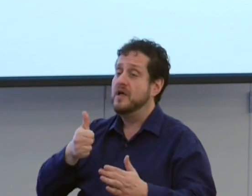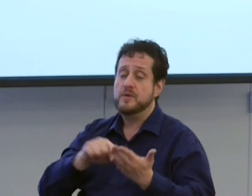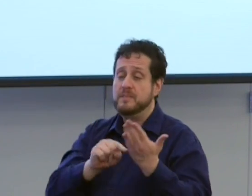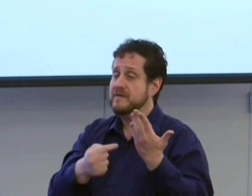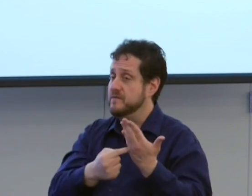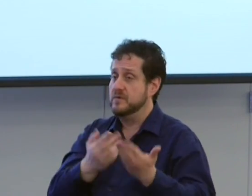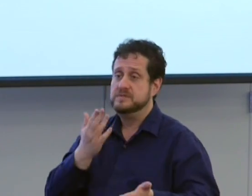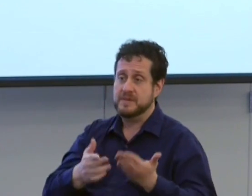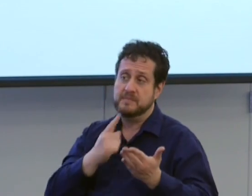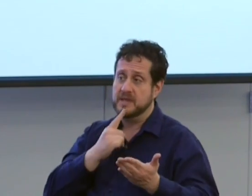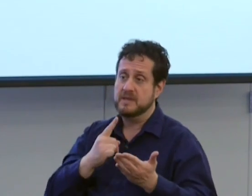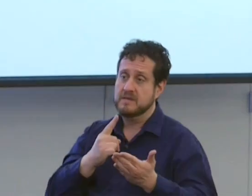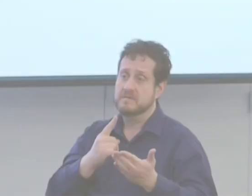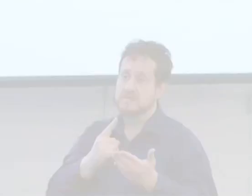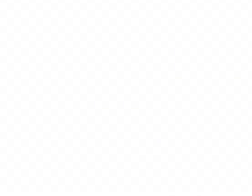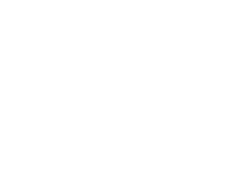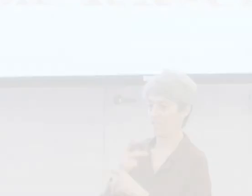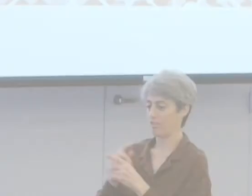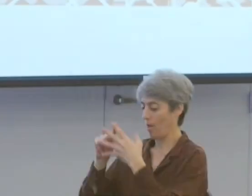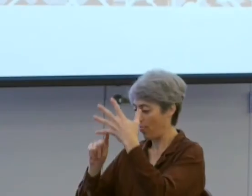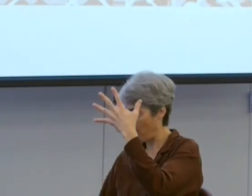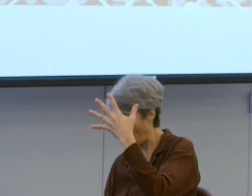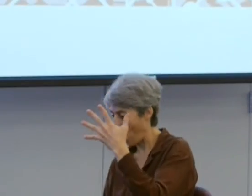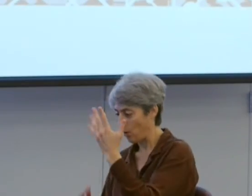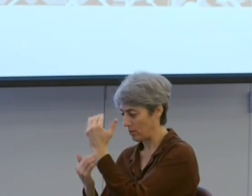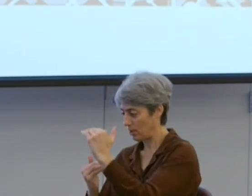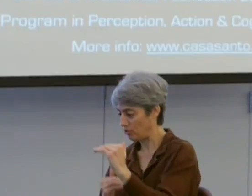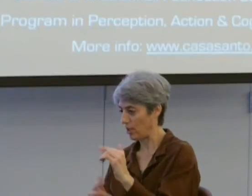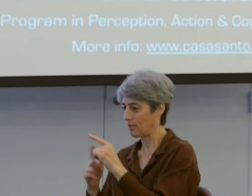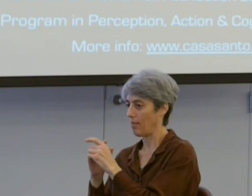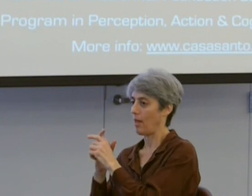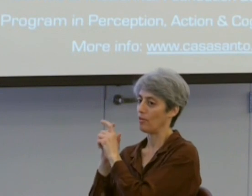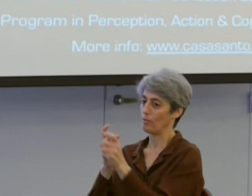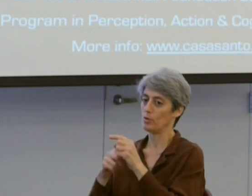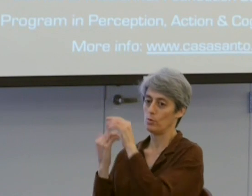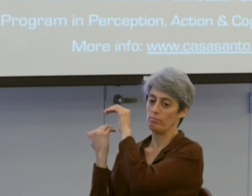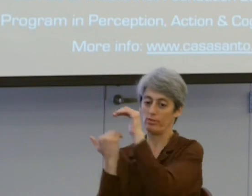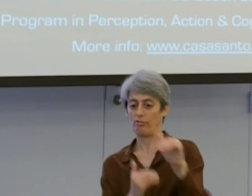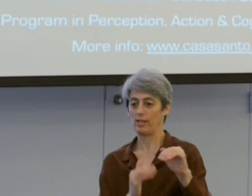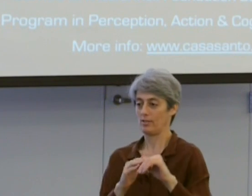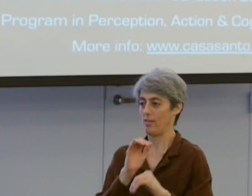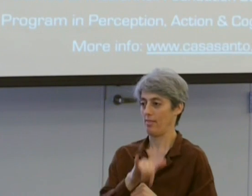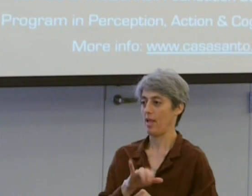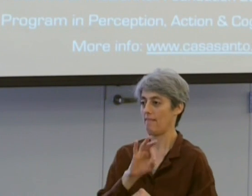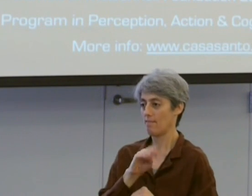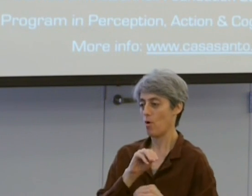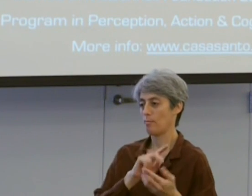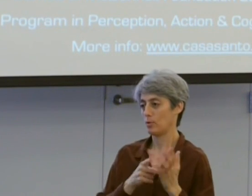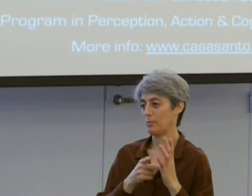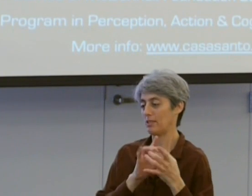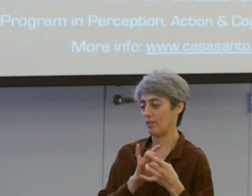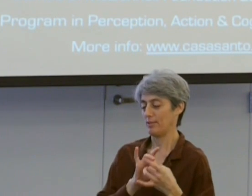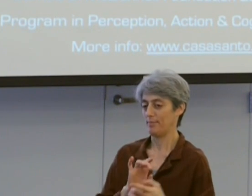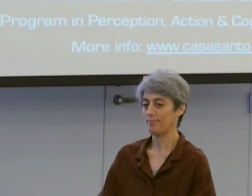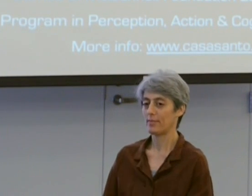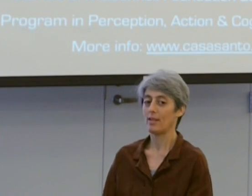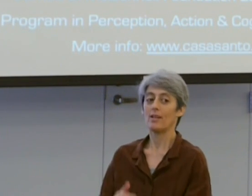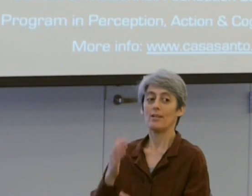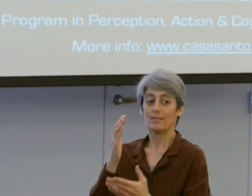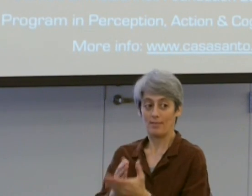might be constraining variation in our lexicon? I will stop there and thank our consultants